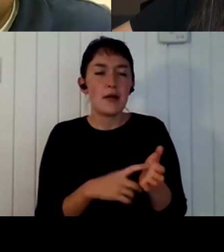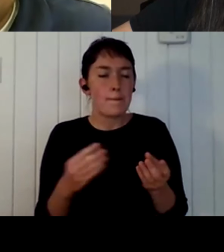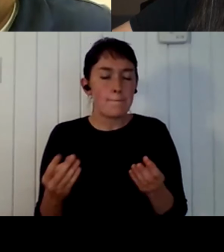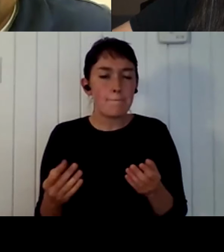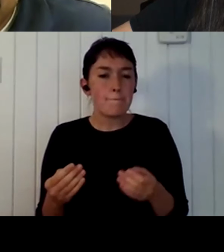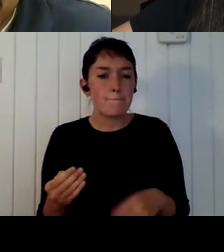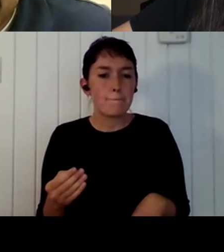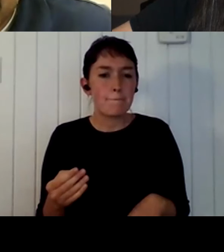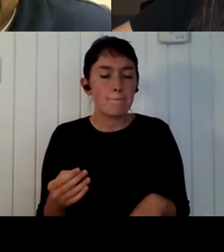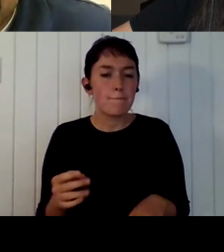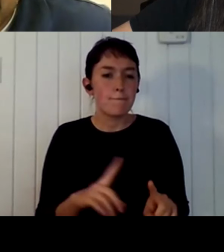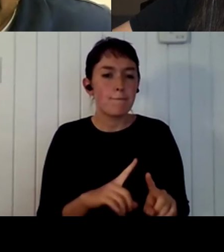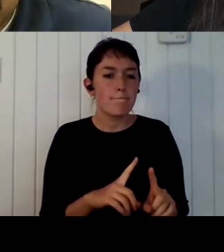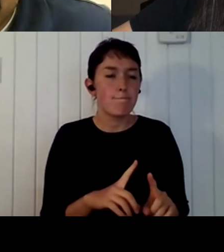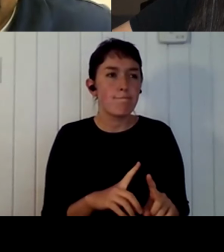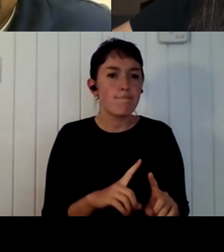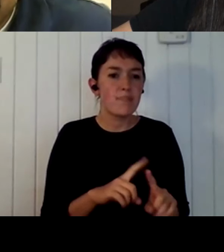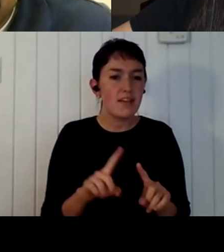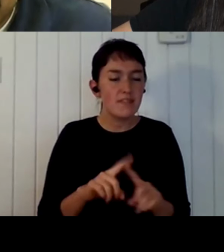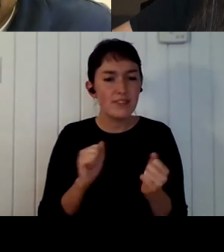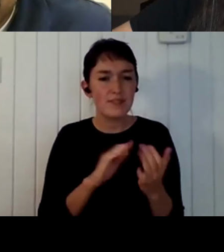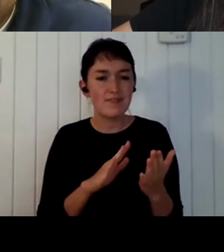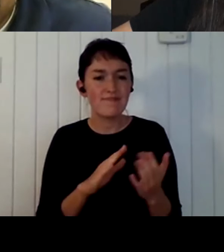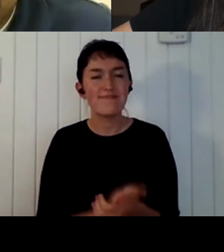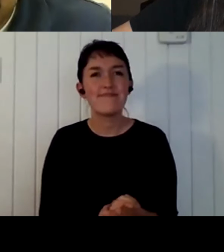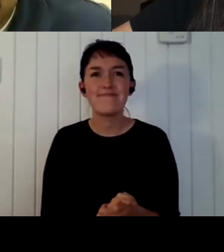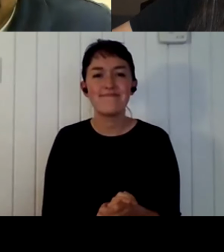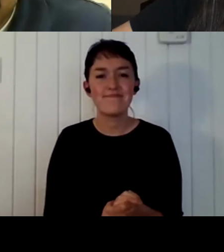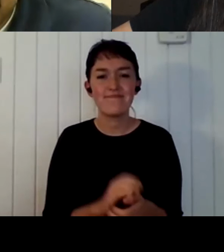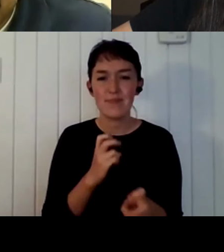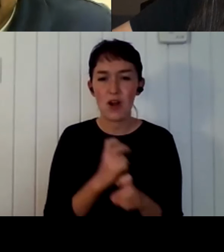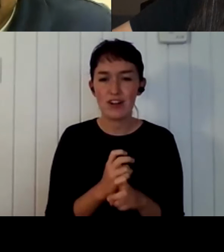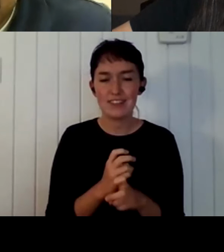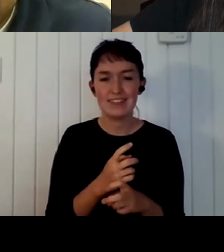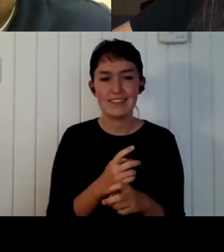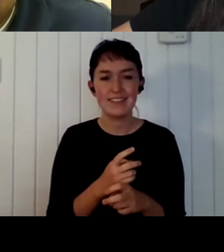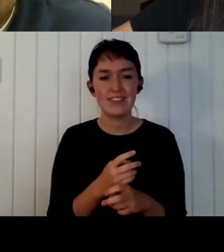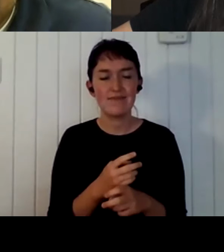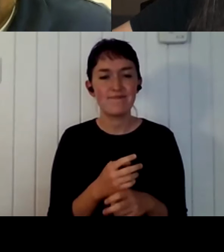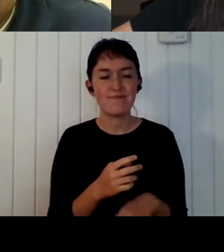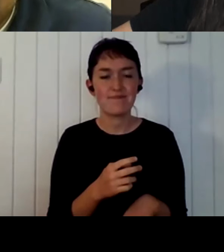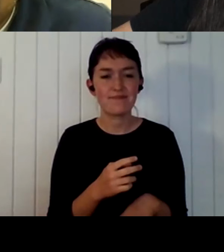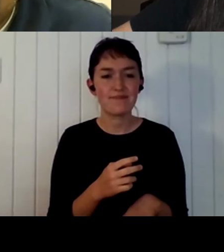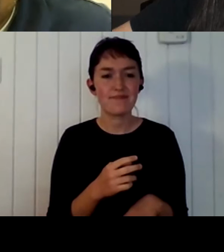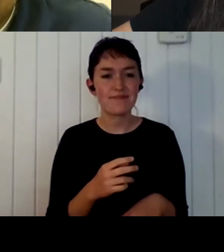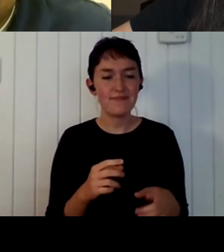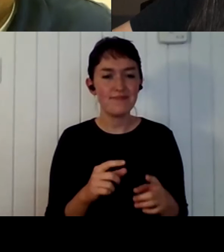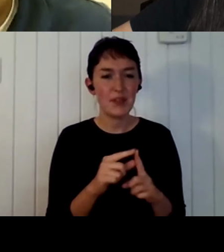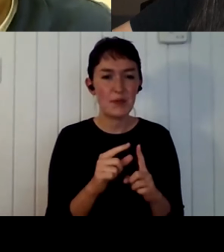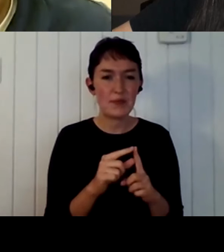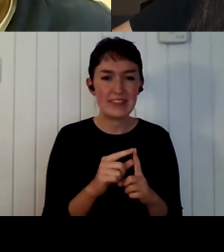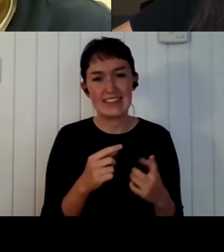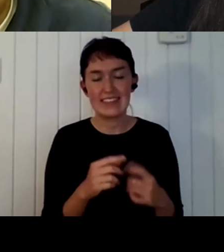different ways of like, it's hard to, very like research, not, it's a little like